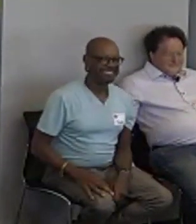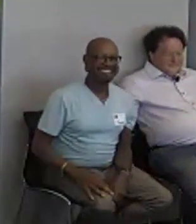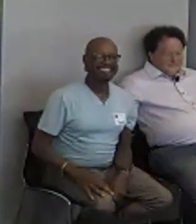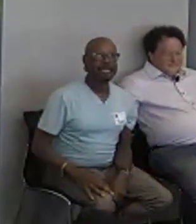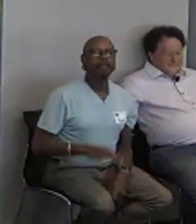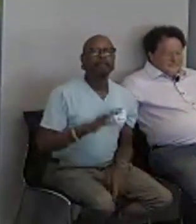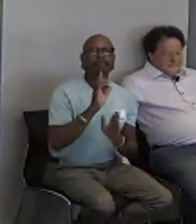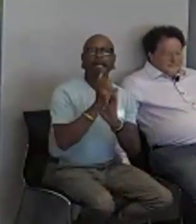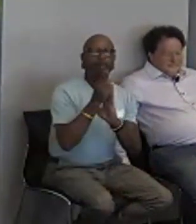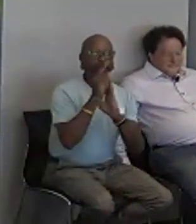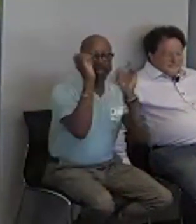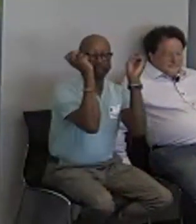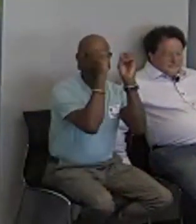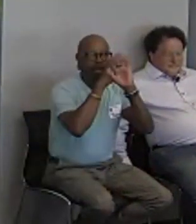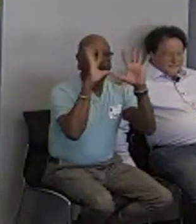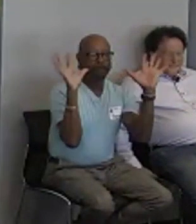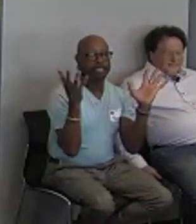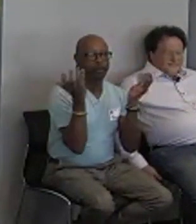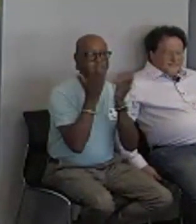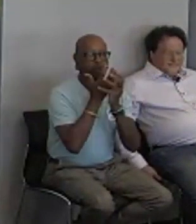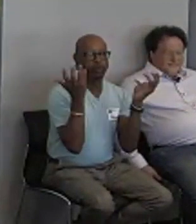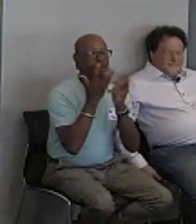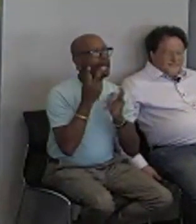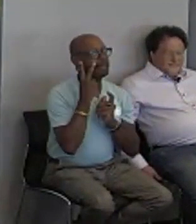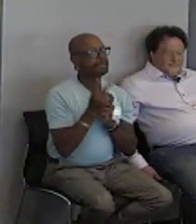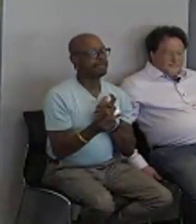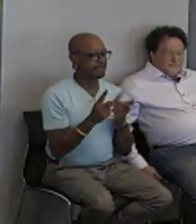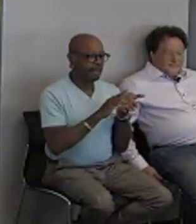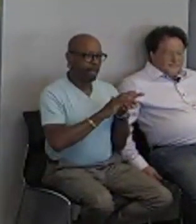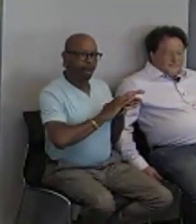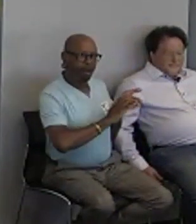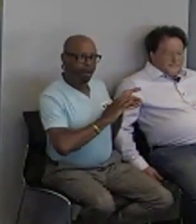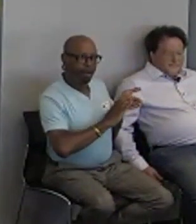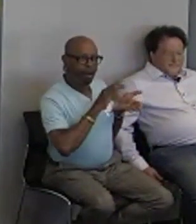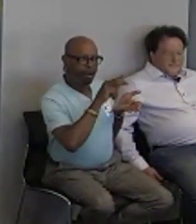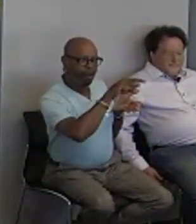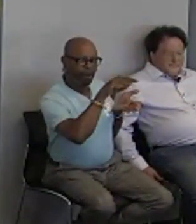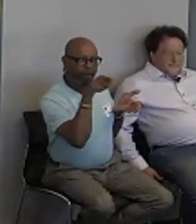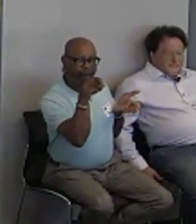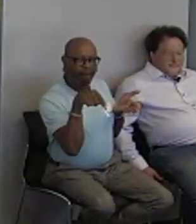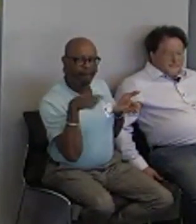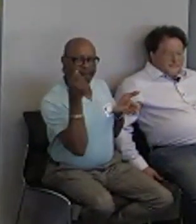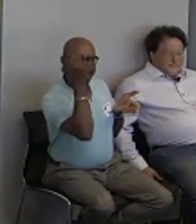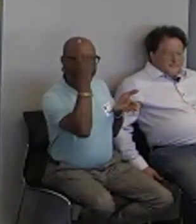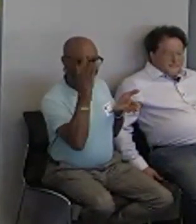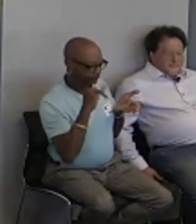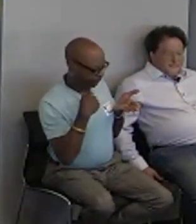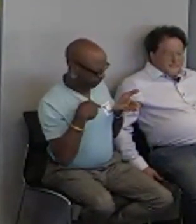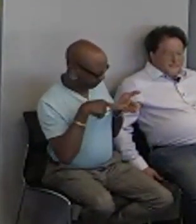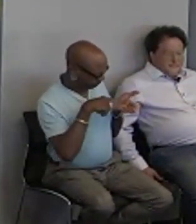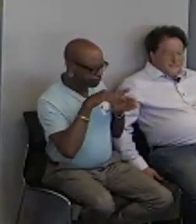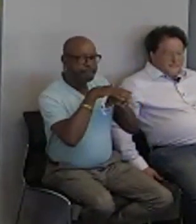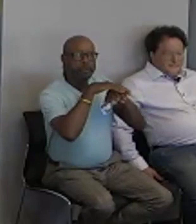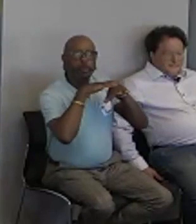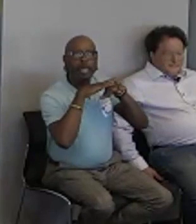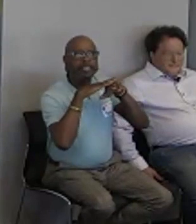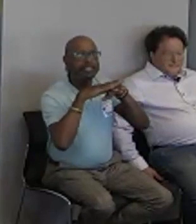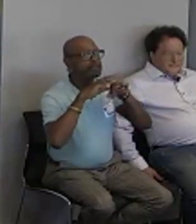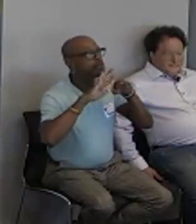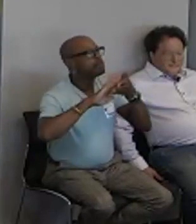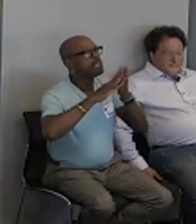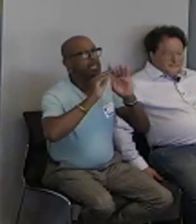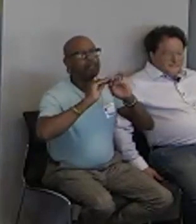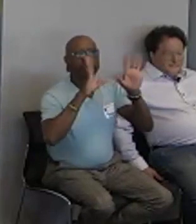But that moment of clarity, I could truly see the neighborhood and understand the nuances, and it was really profound.